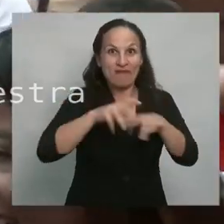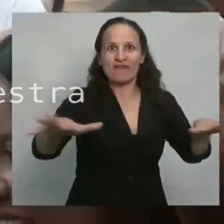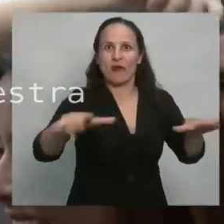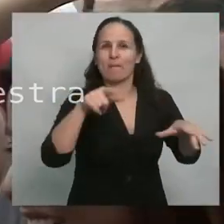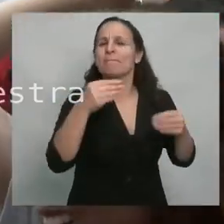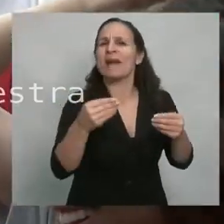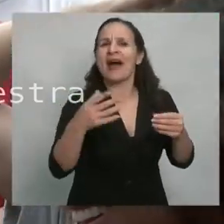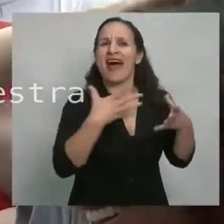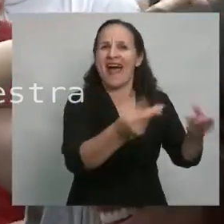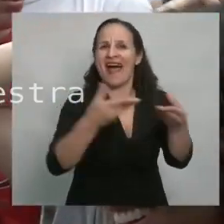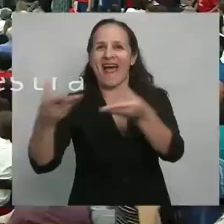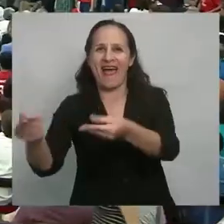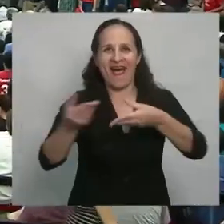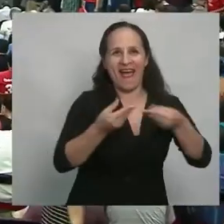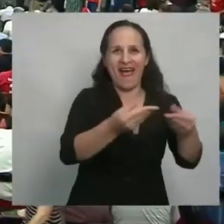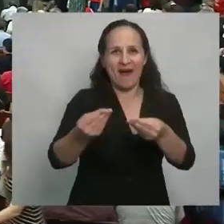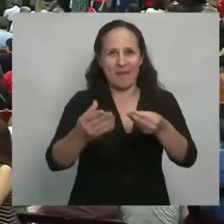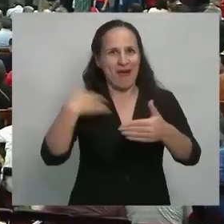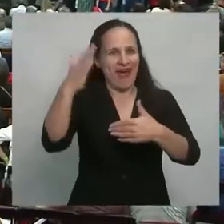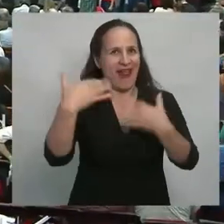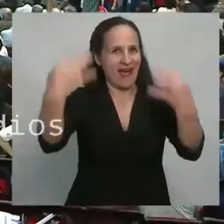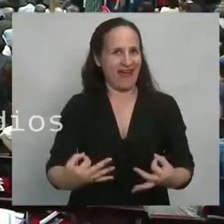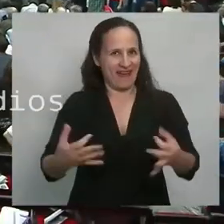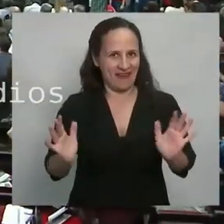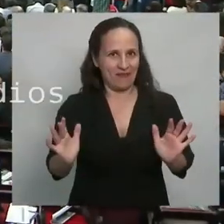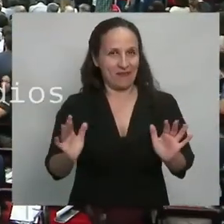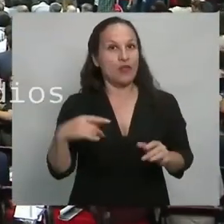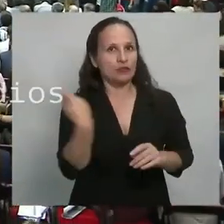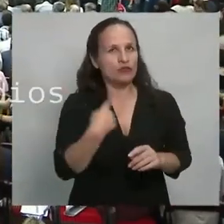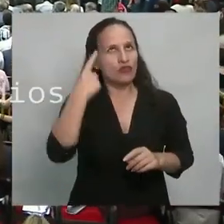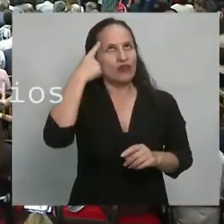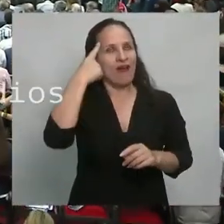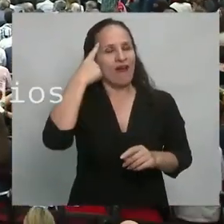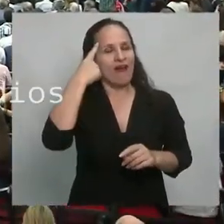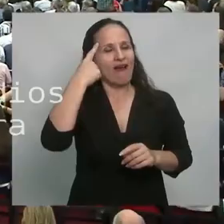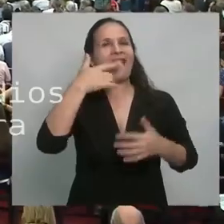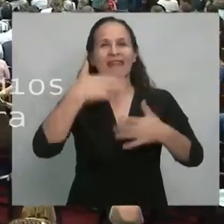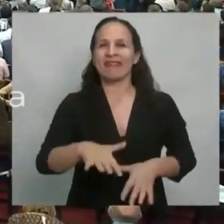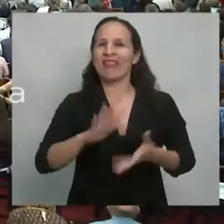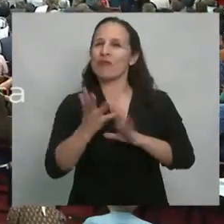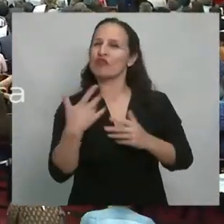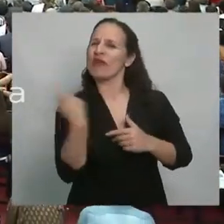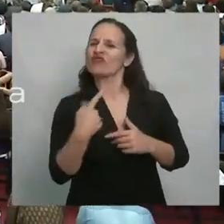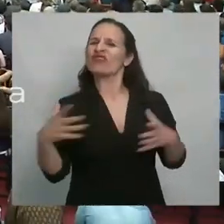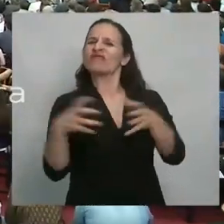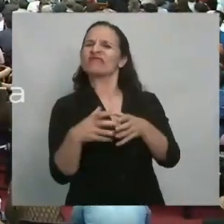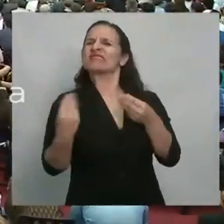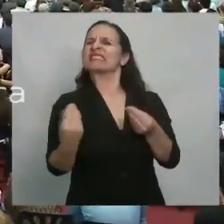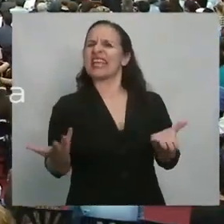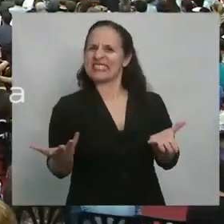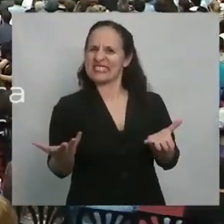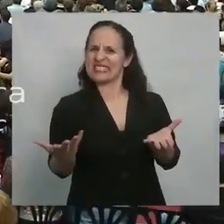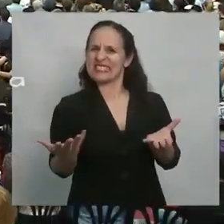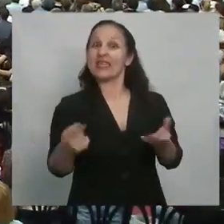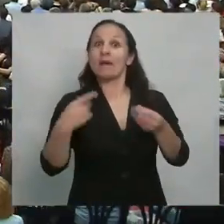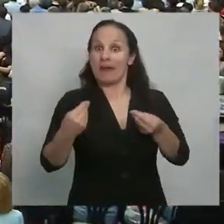ways in which we are able to understand our place in a region-wide momentum and the best ways to